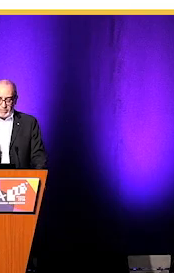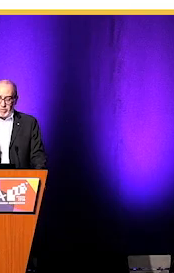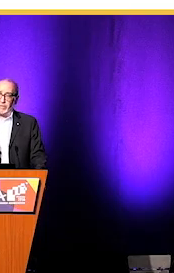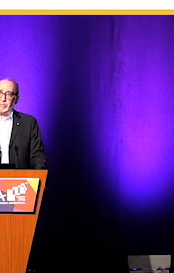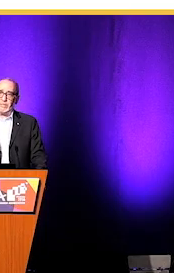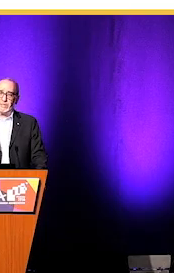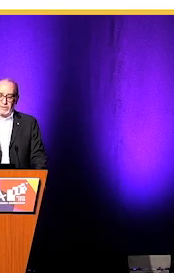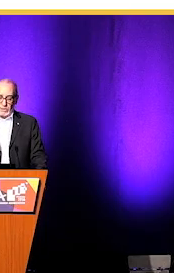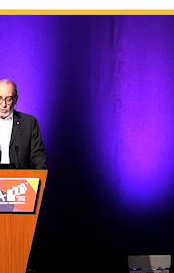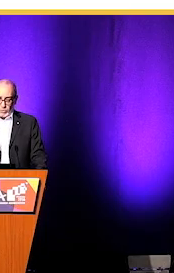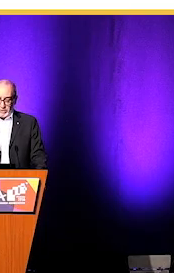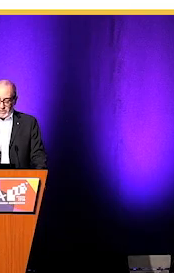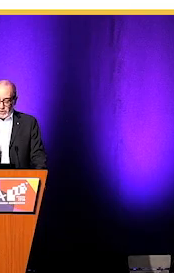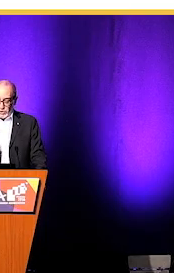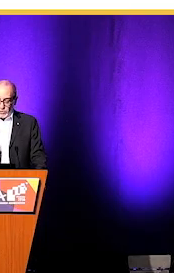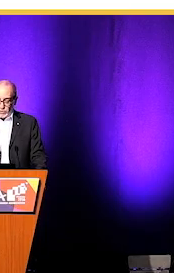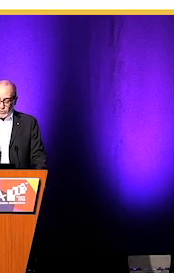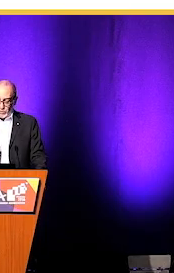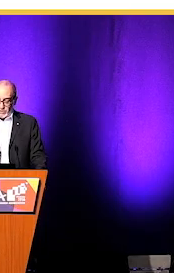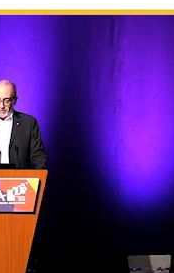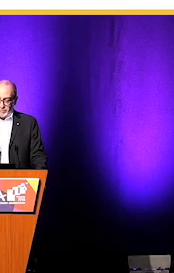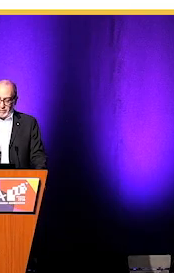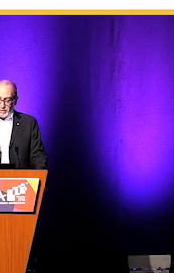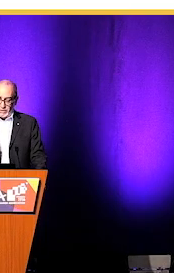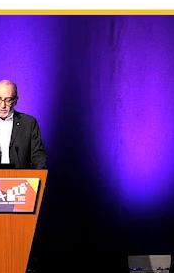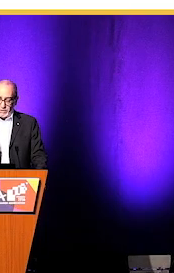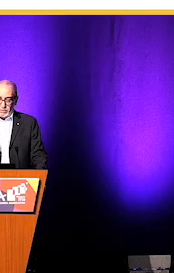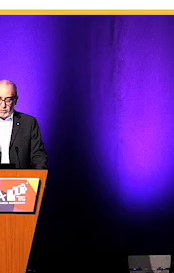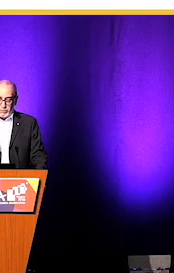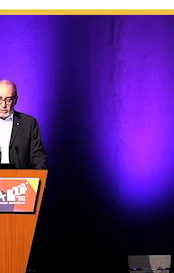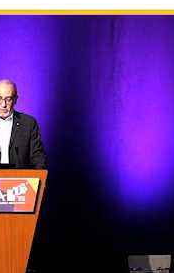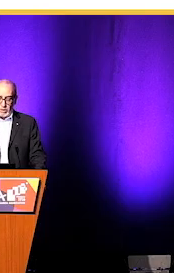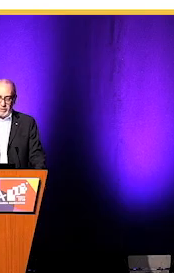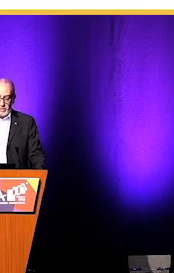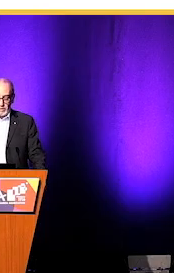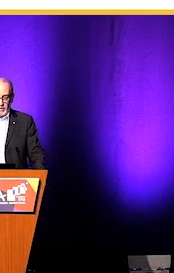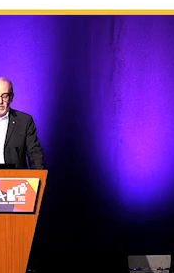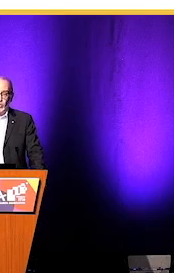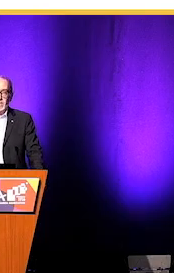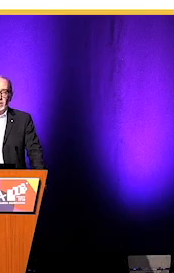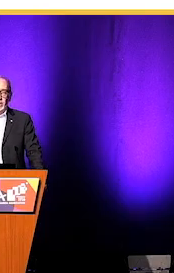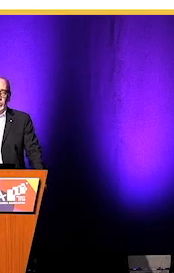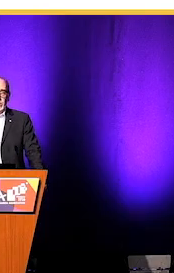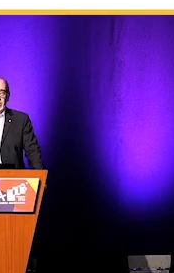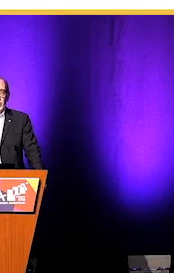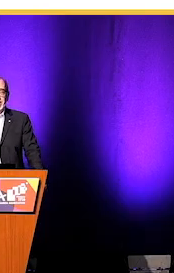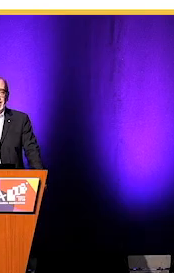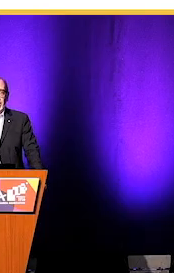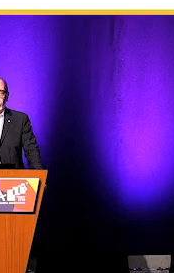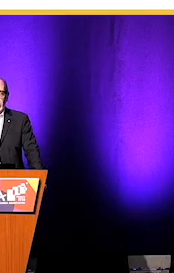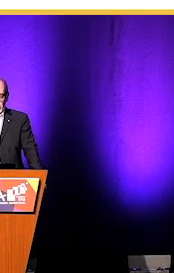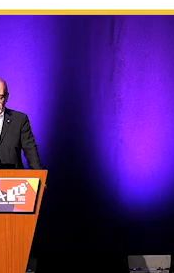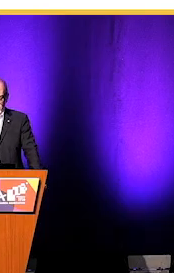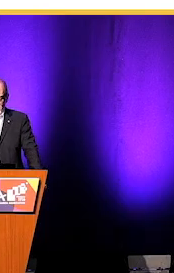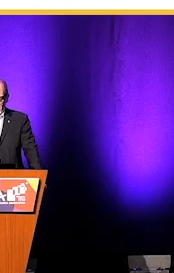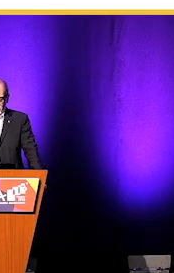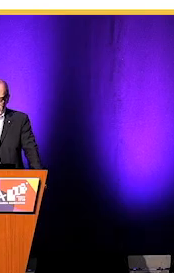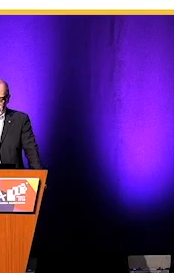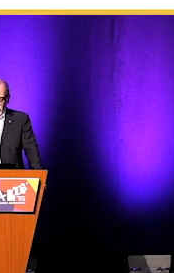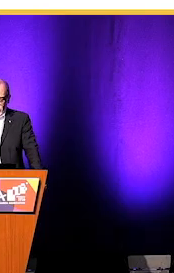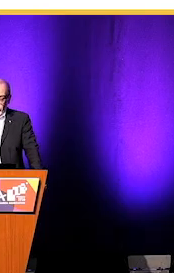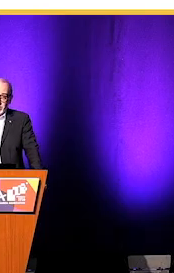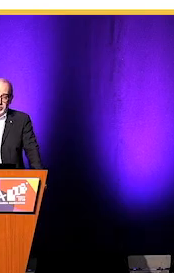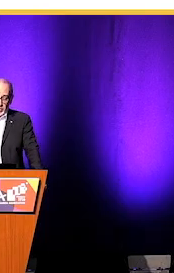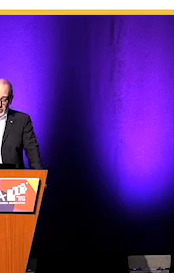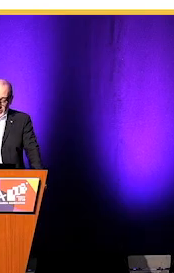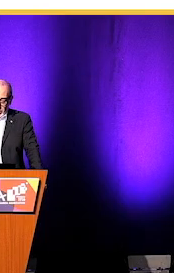learning environments, with attention to students and families from non-dominant and translingual communities.